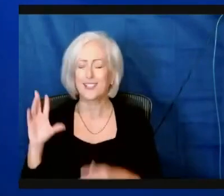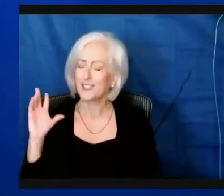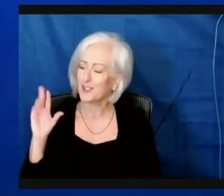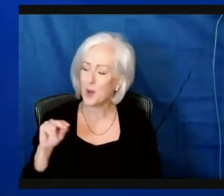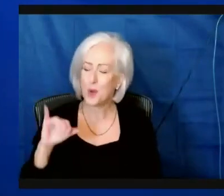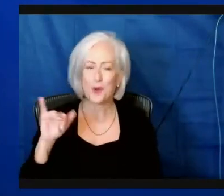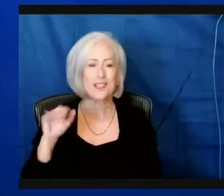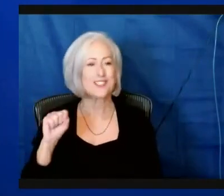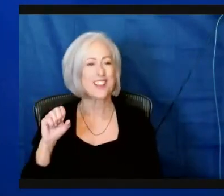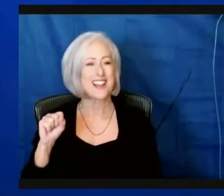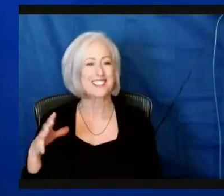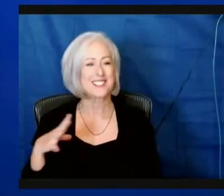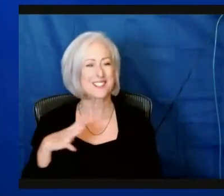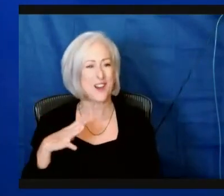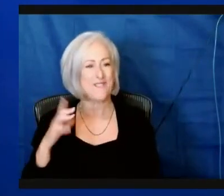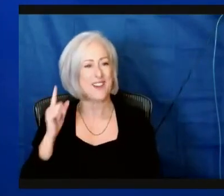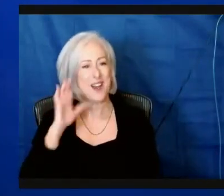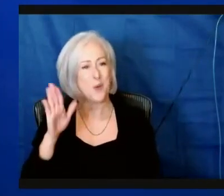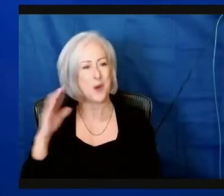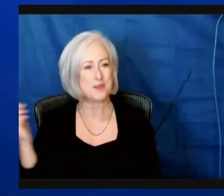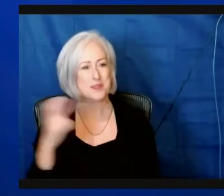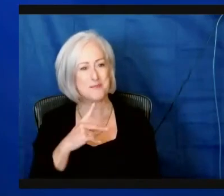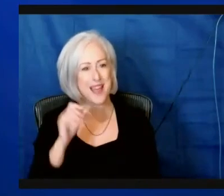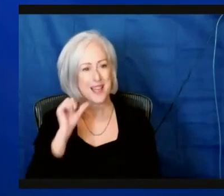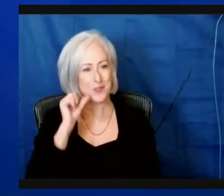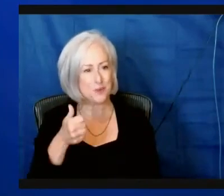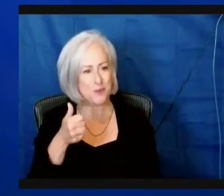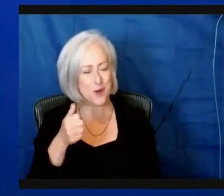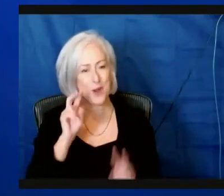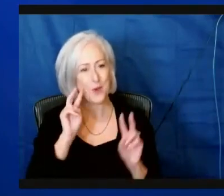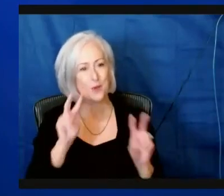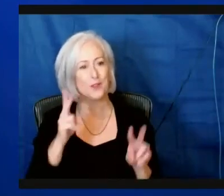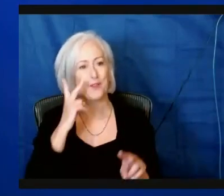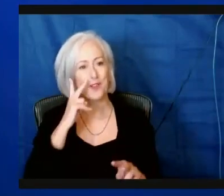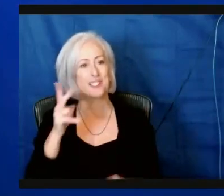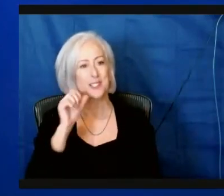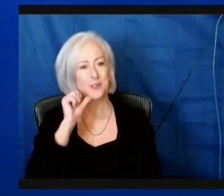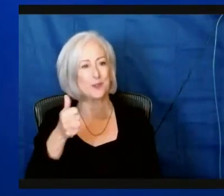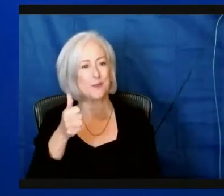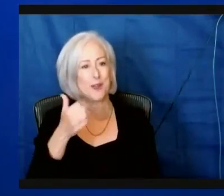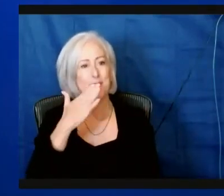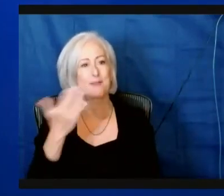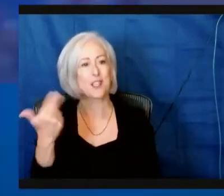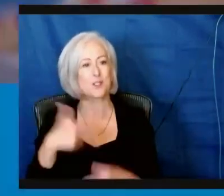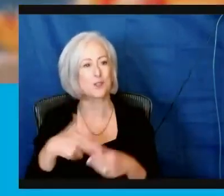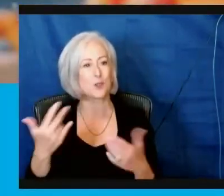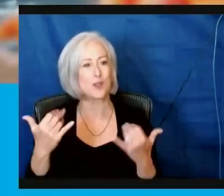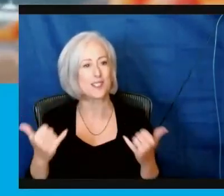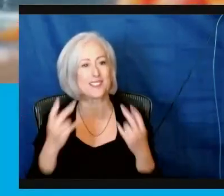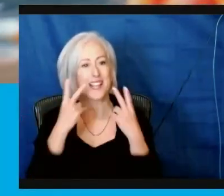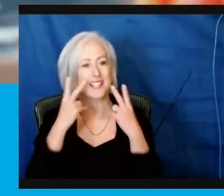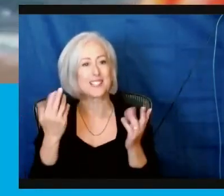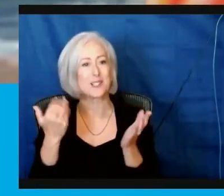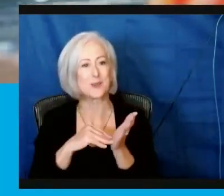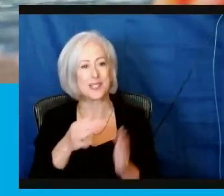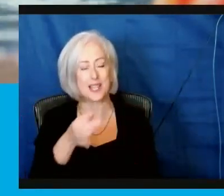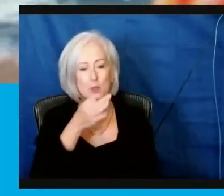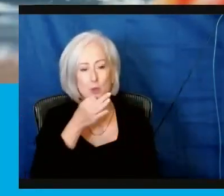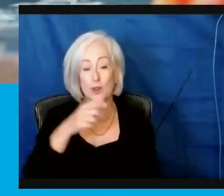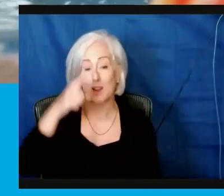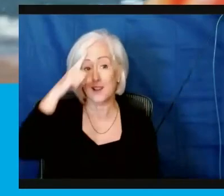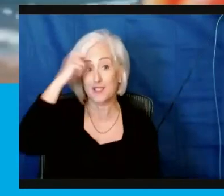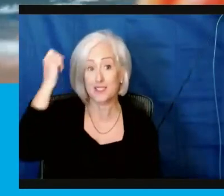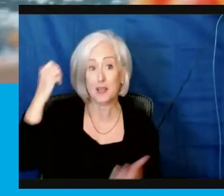and I'll be back and here, and we look forward to seeing you then. Thank you so much for joining us today. We'll see you soon. Summer is here. Many will